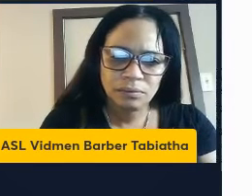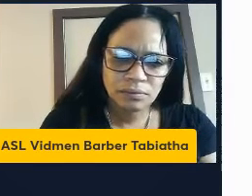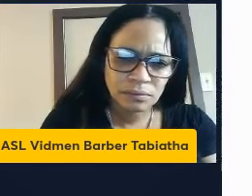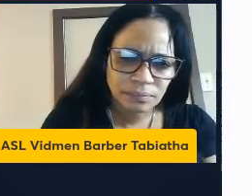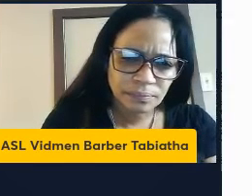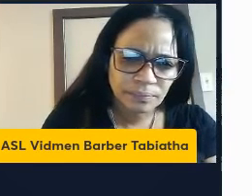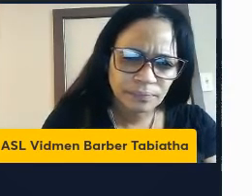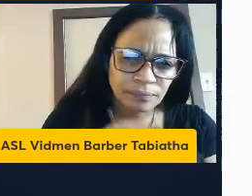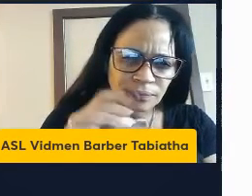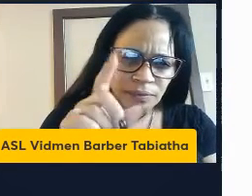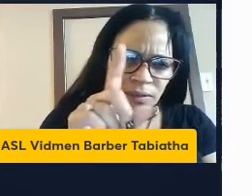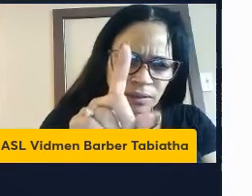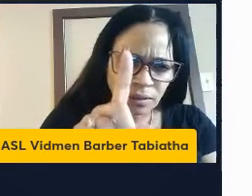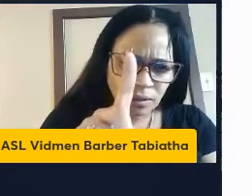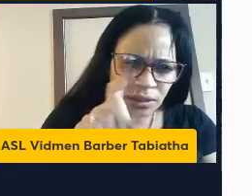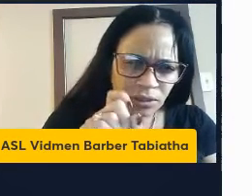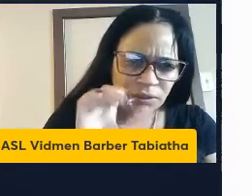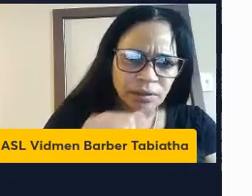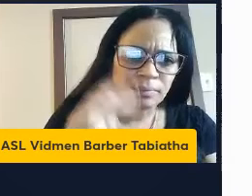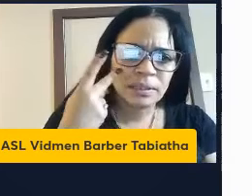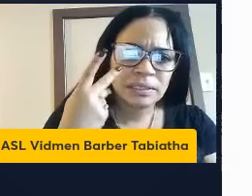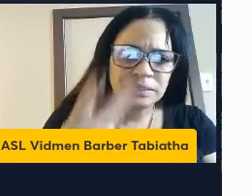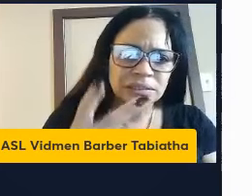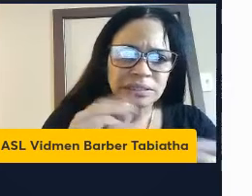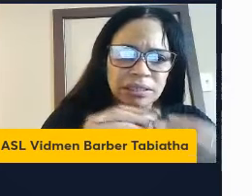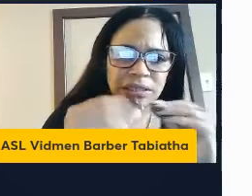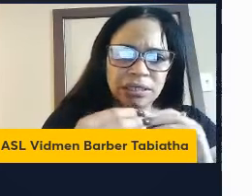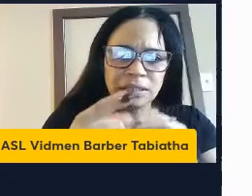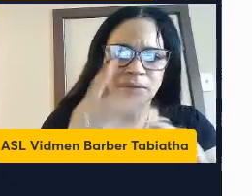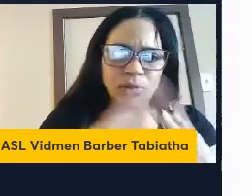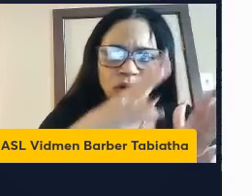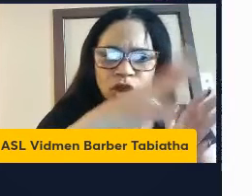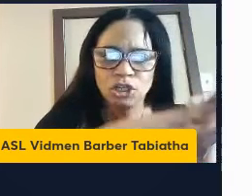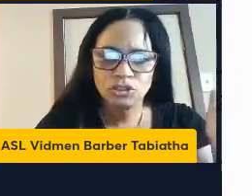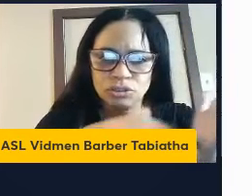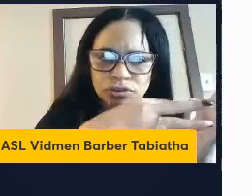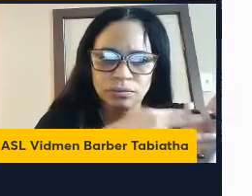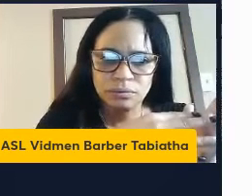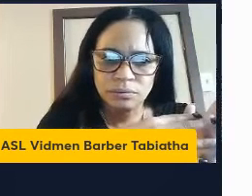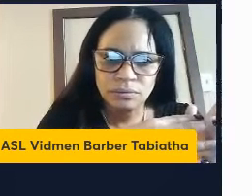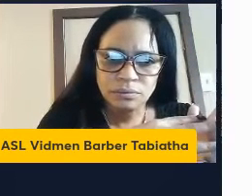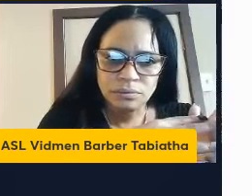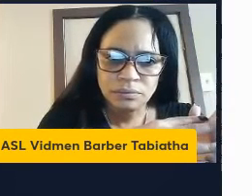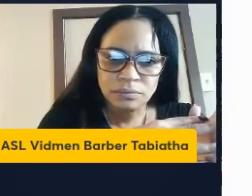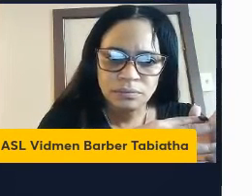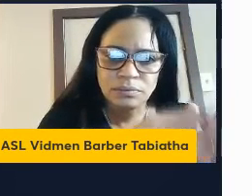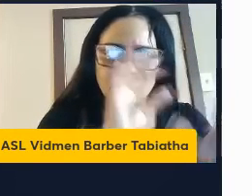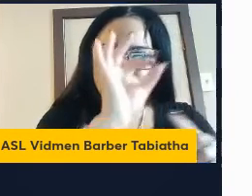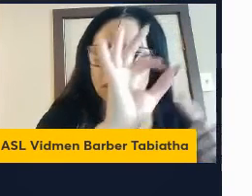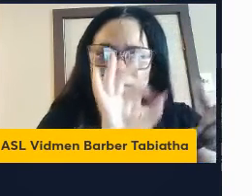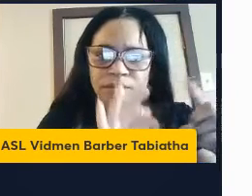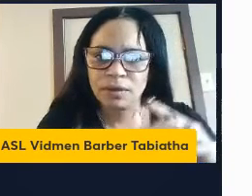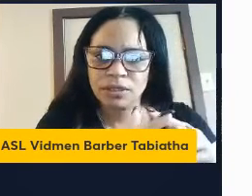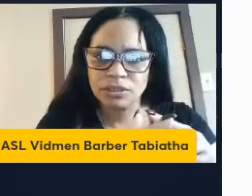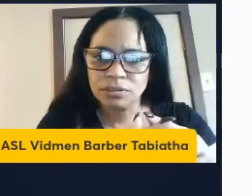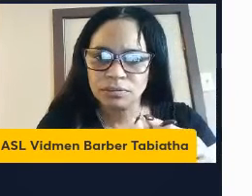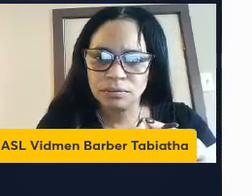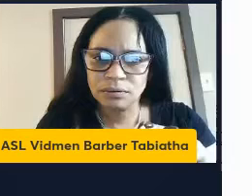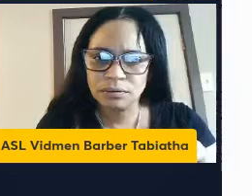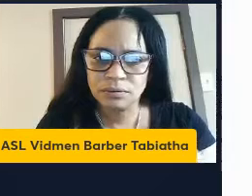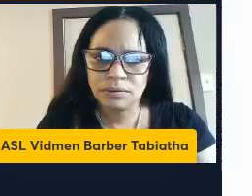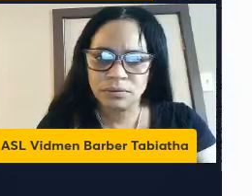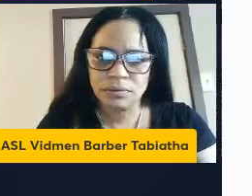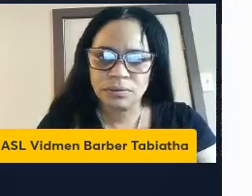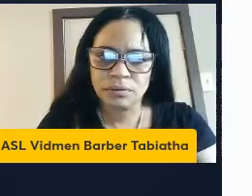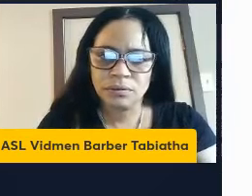weight protein and we're able to significantly reduce it and we worked with the flow-through fraction for the subsequent analysis.